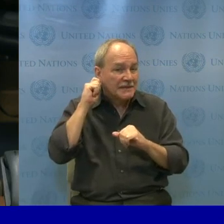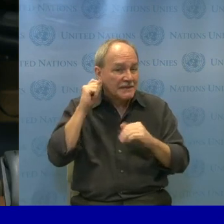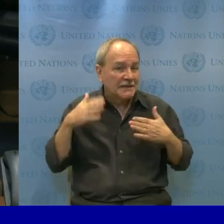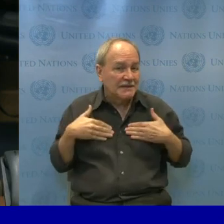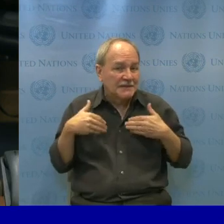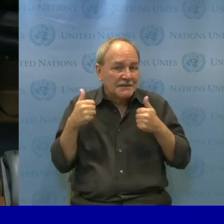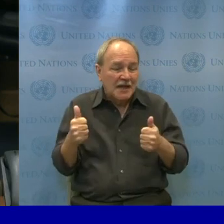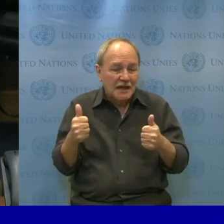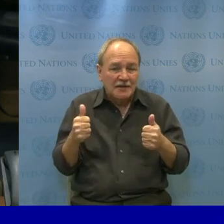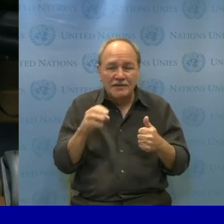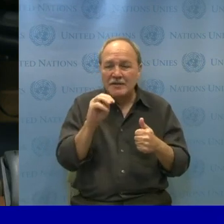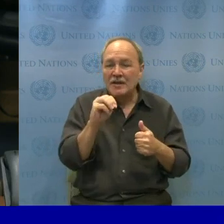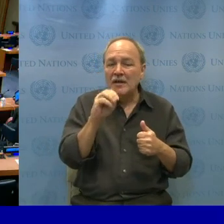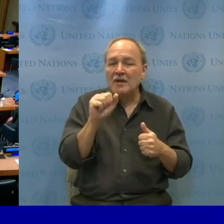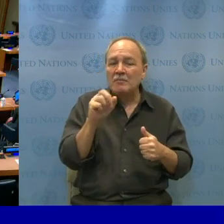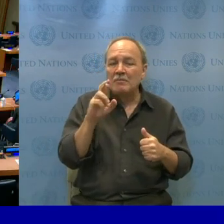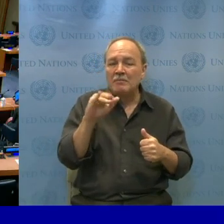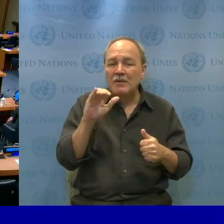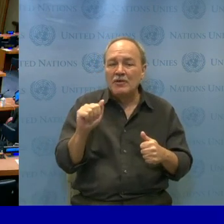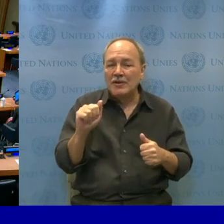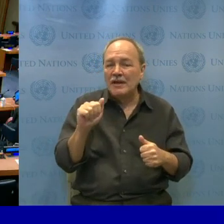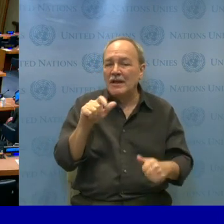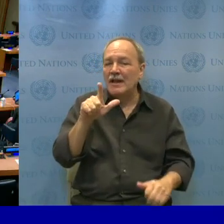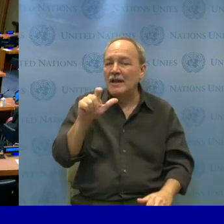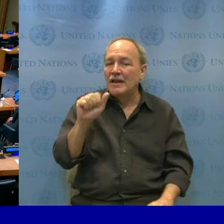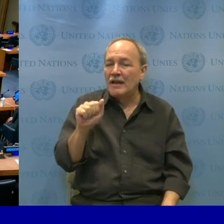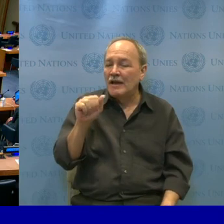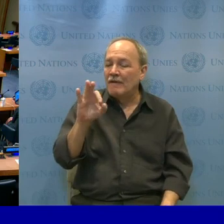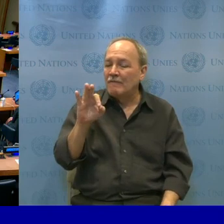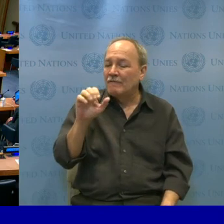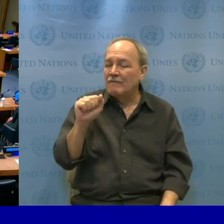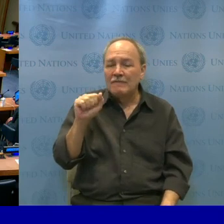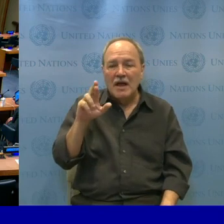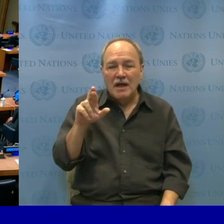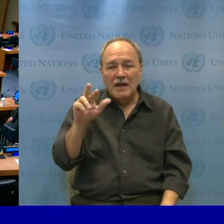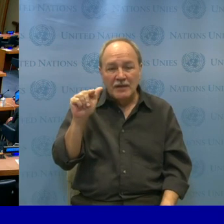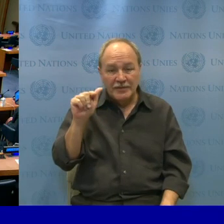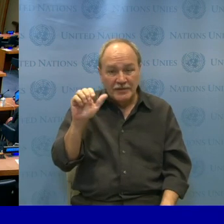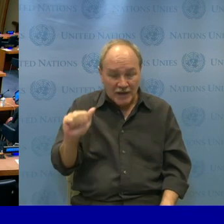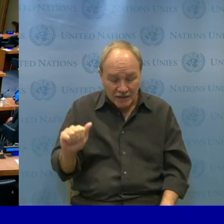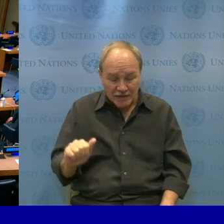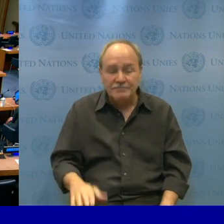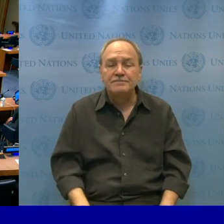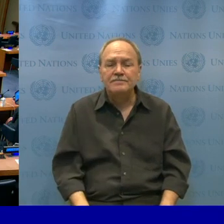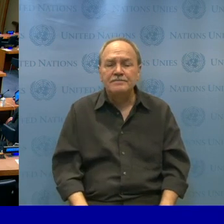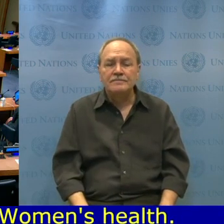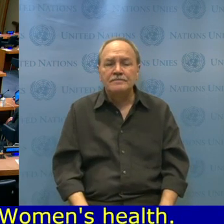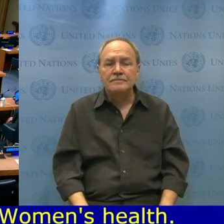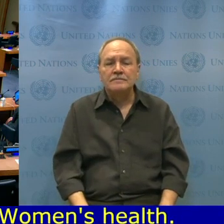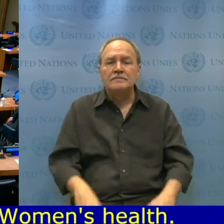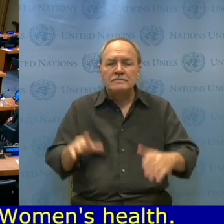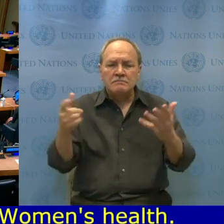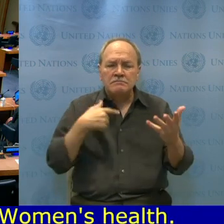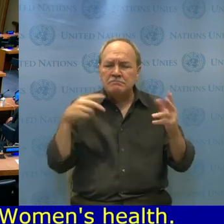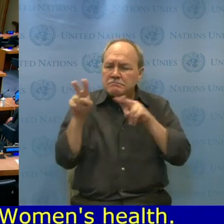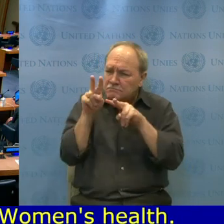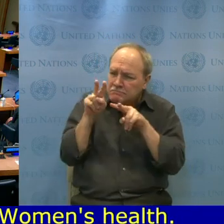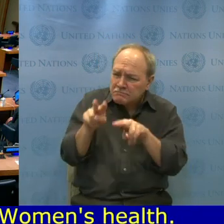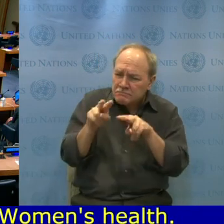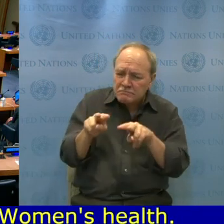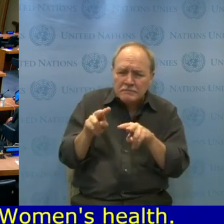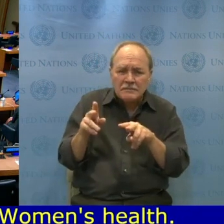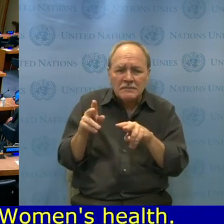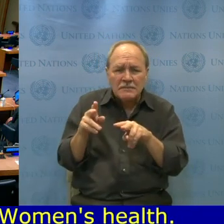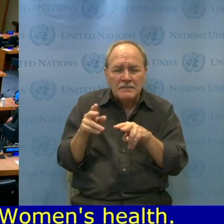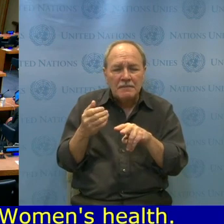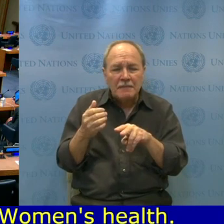Lathata. Good job. Kindly take the floor. Chair, we will look briefly at the sexual and reproductive health rights of people with disabilities